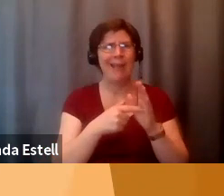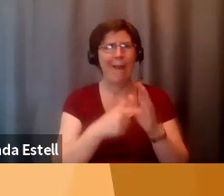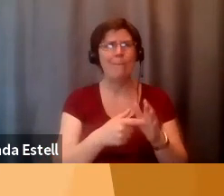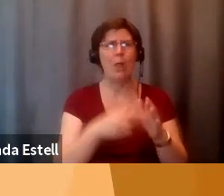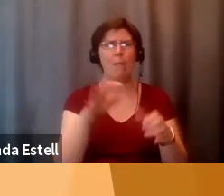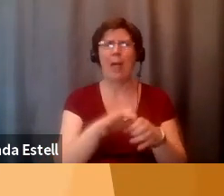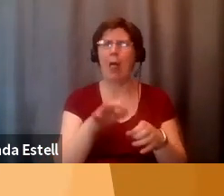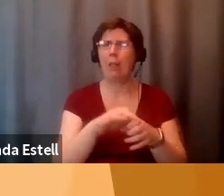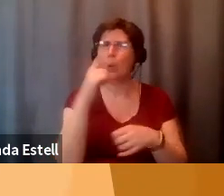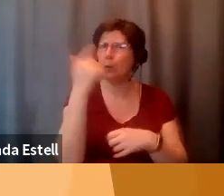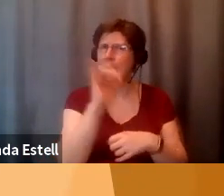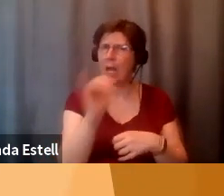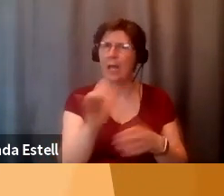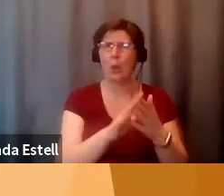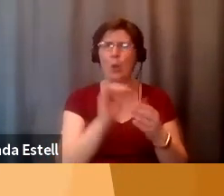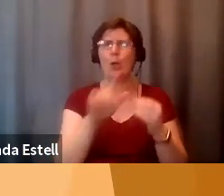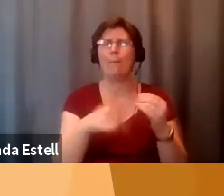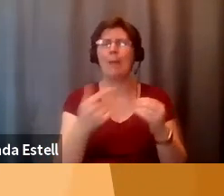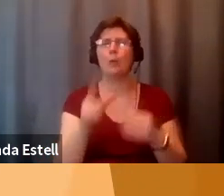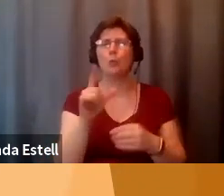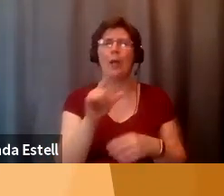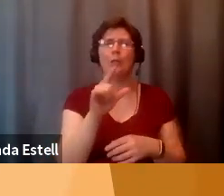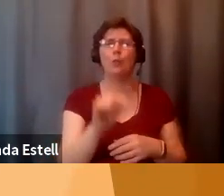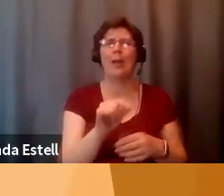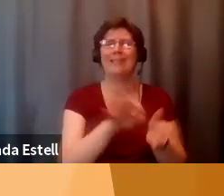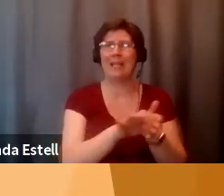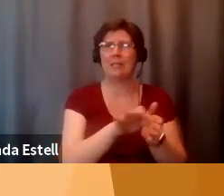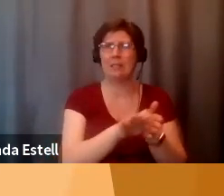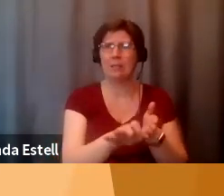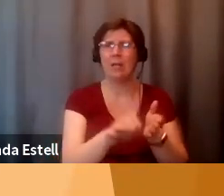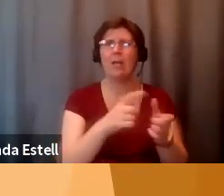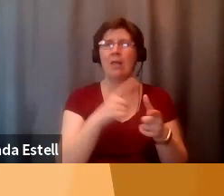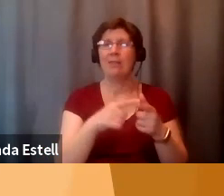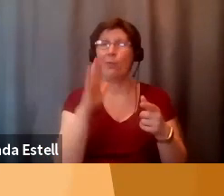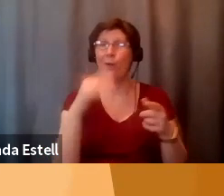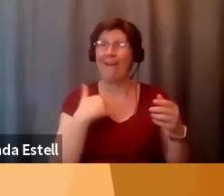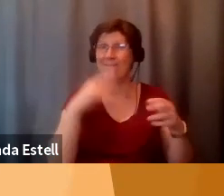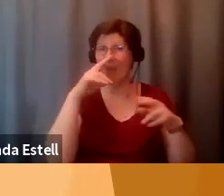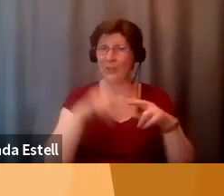ballot, and learn about the 2020 census, and we're going to have fun too.